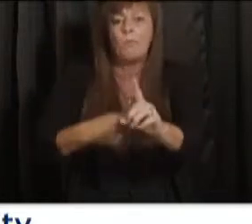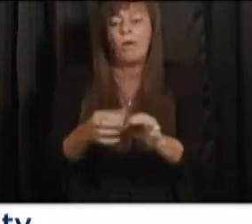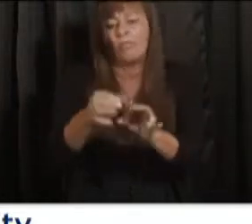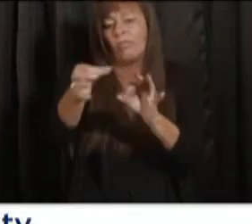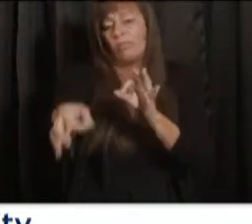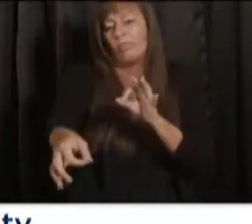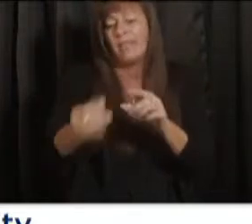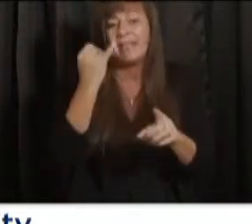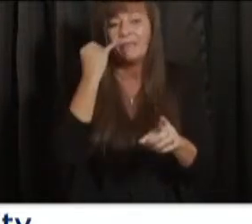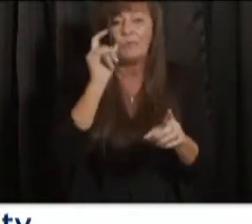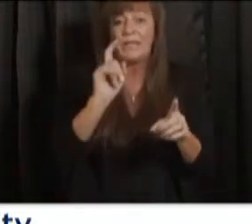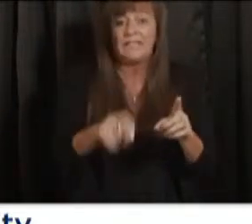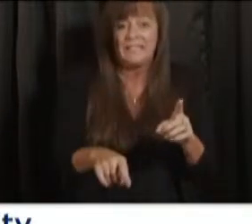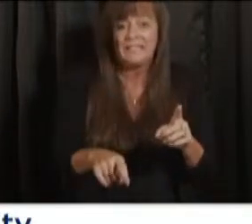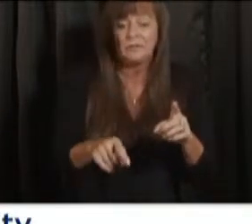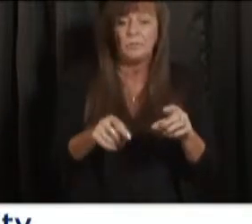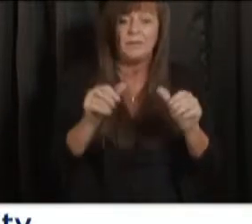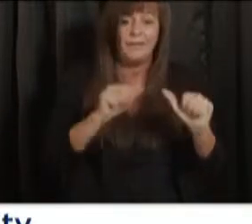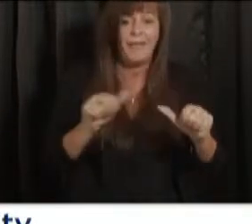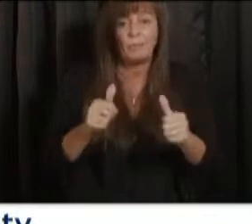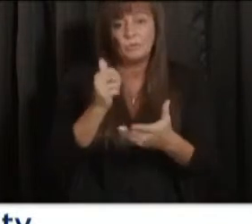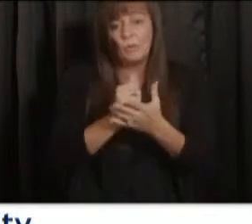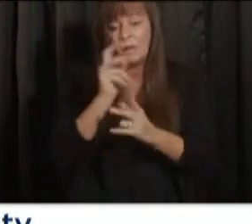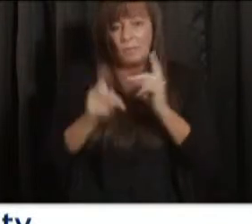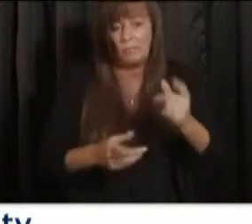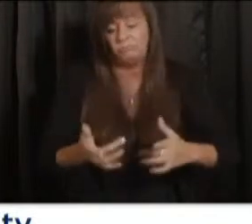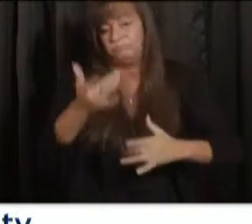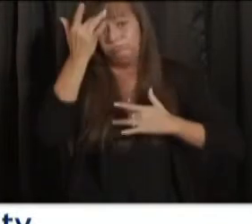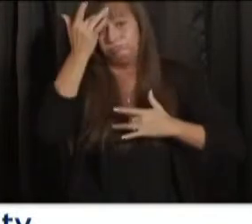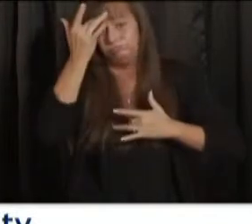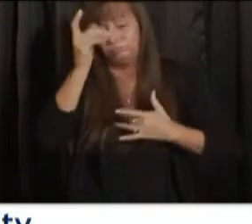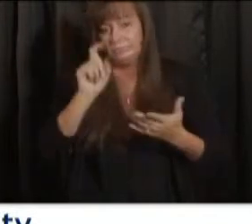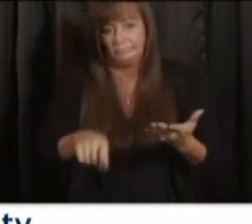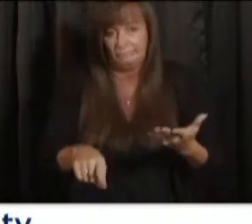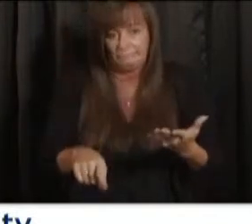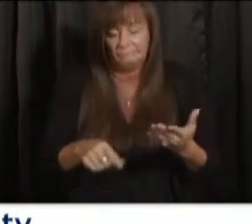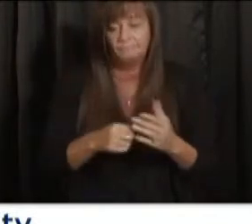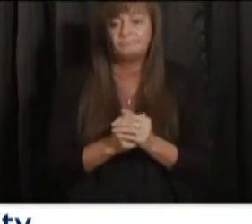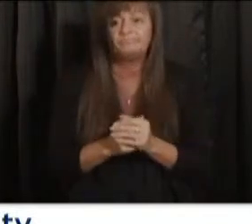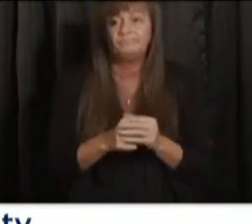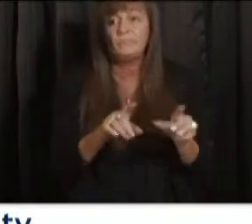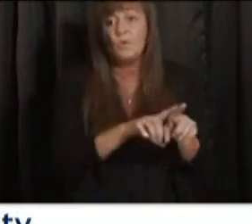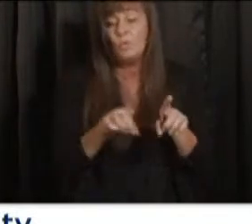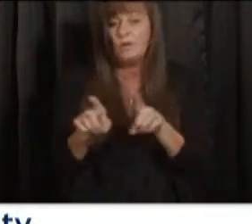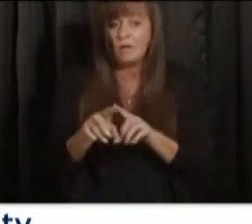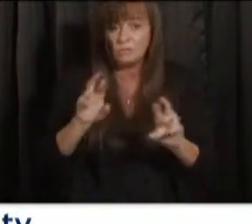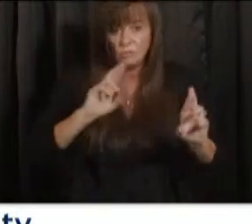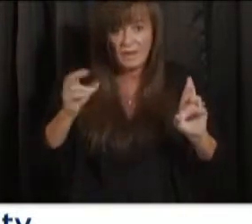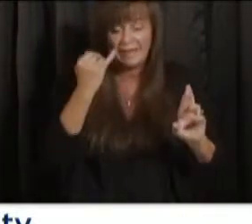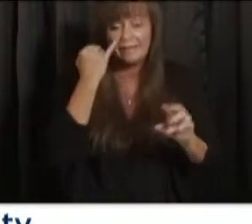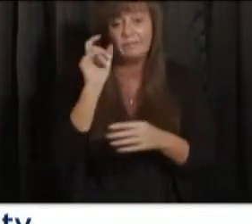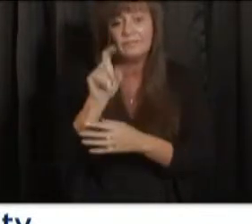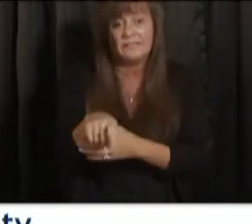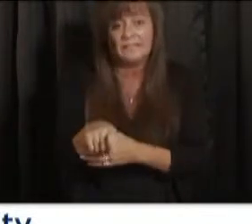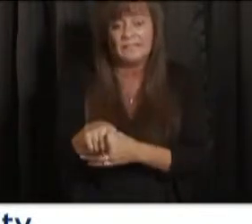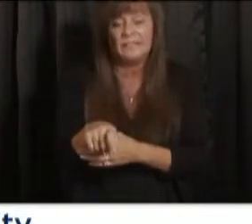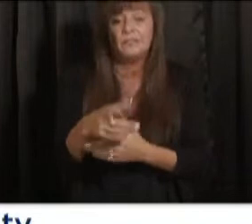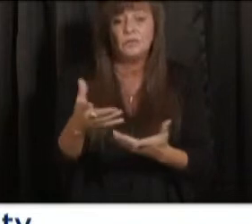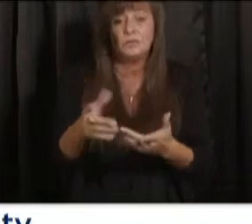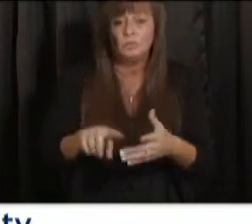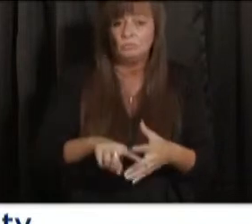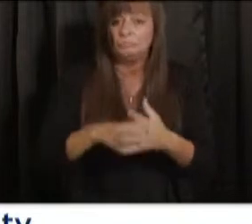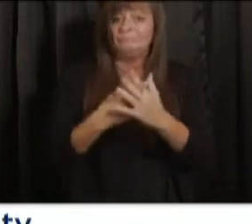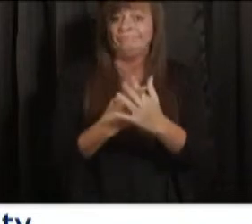keep our hospital capacity, we're ready to do that in a systematic way. We are also stand ready if needed to reactivate the